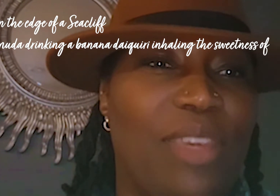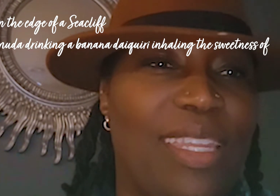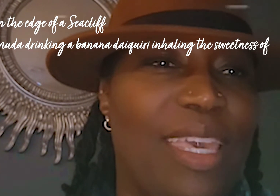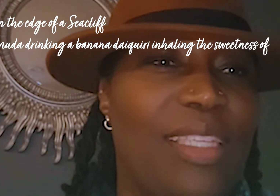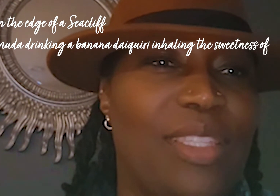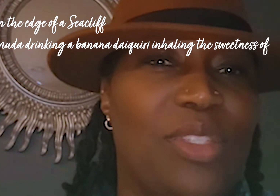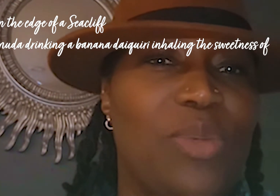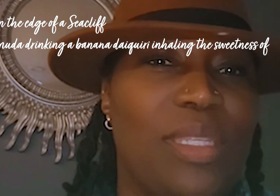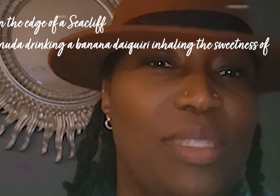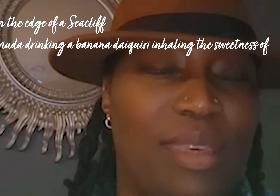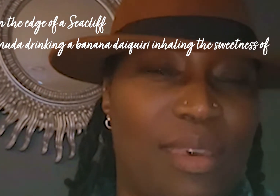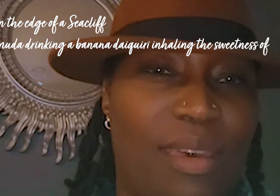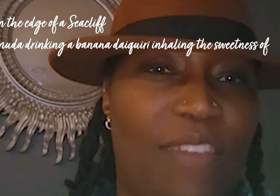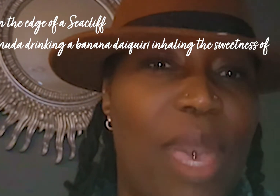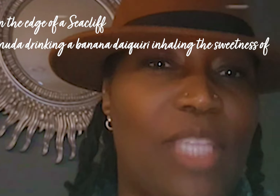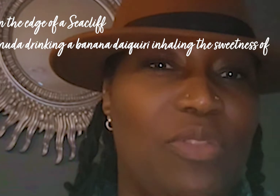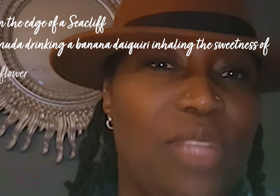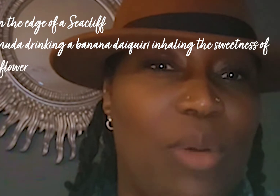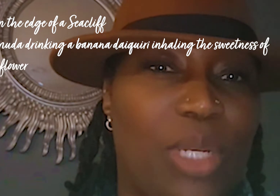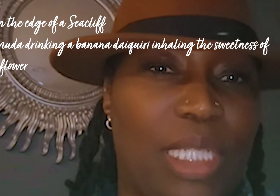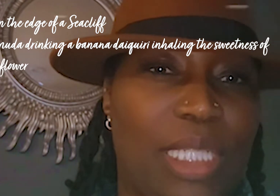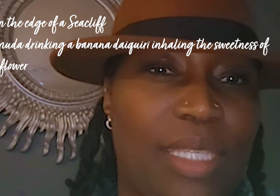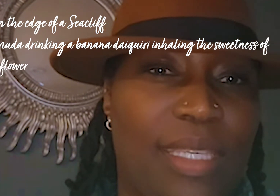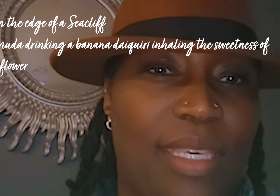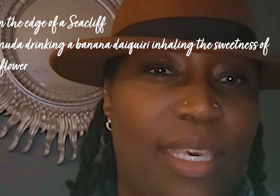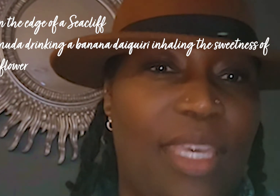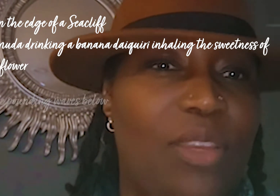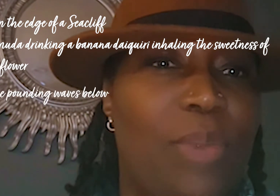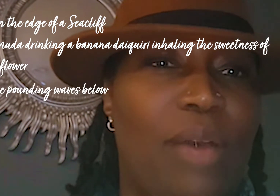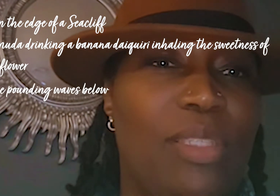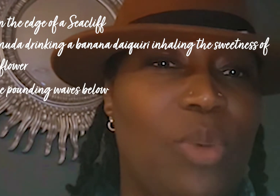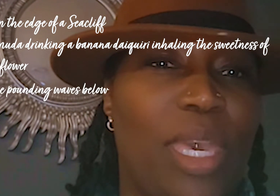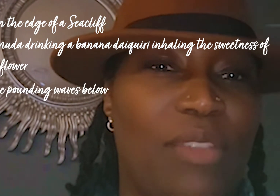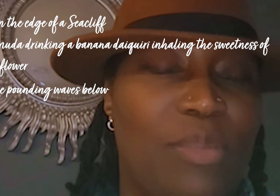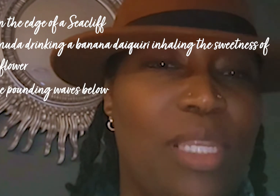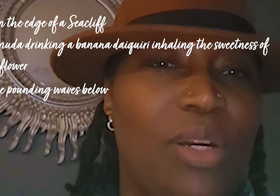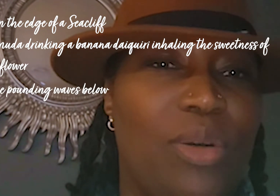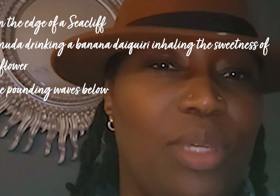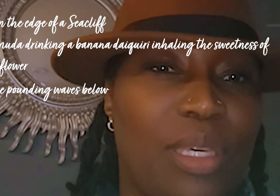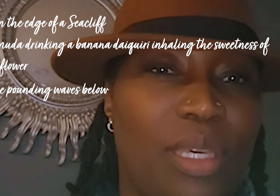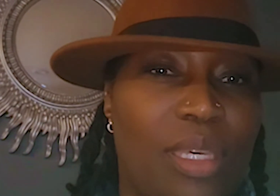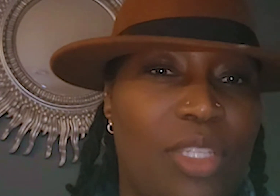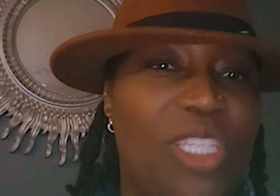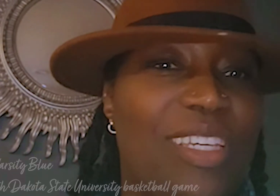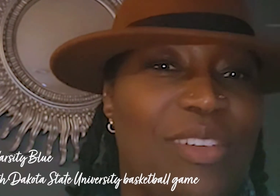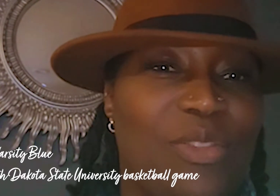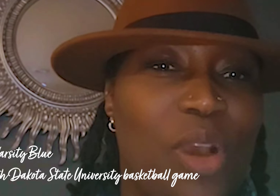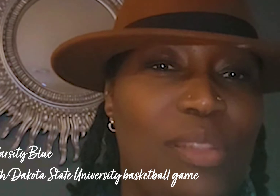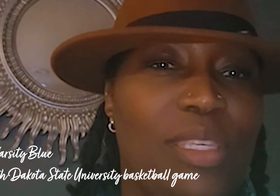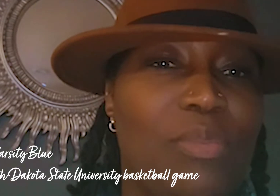daiquiri, inhaling the sweetness of passion flower. Hear the pounding waves below.